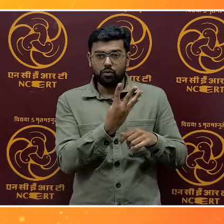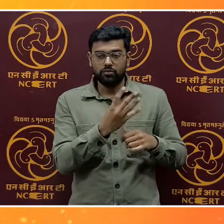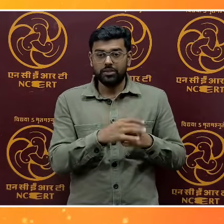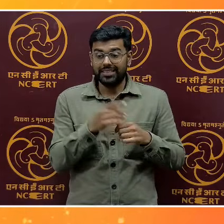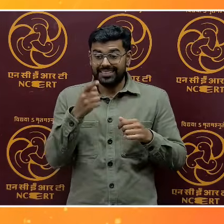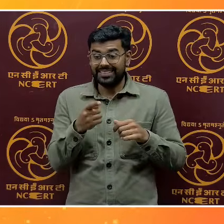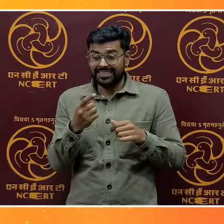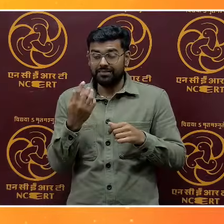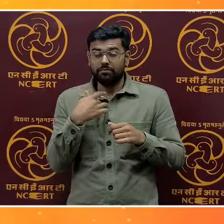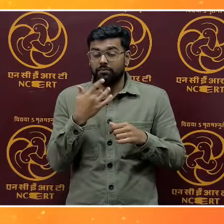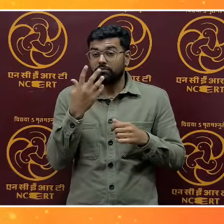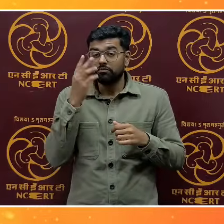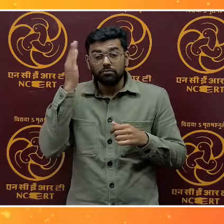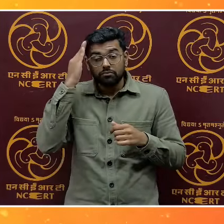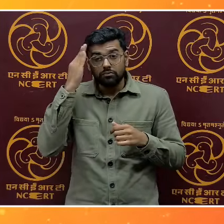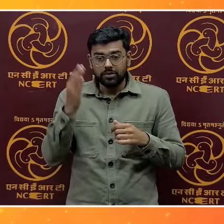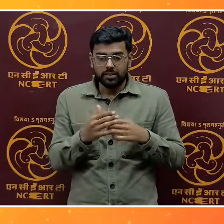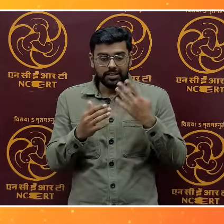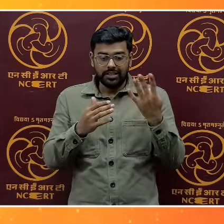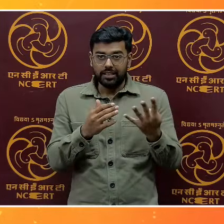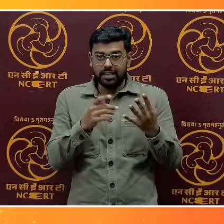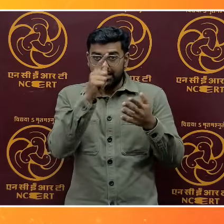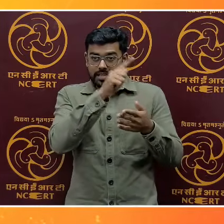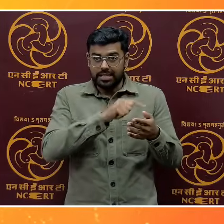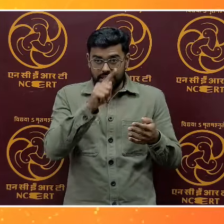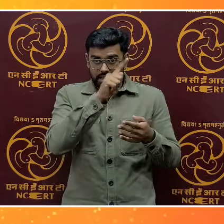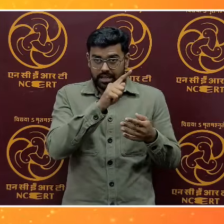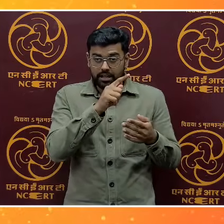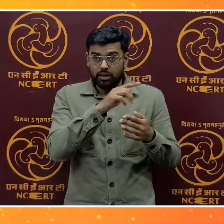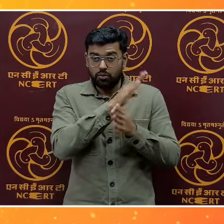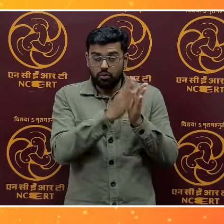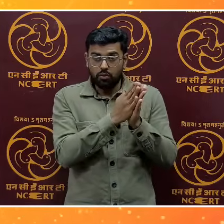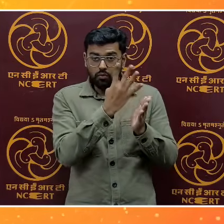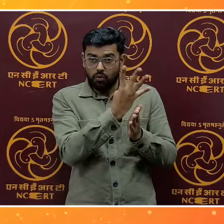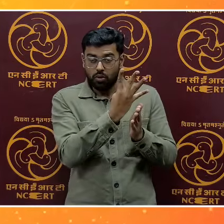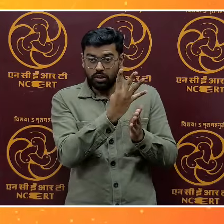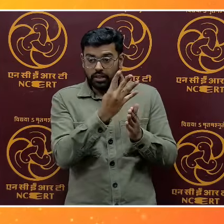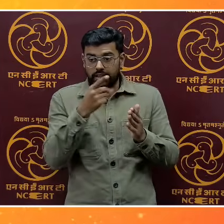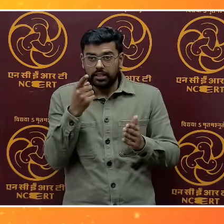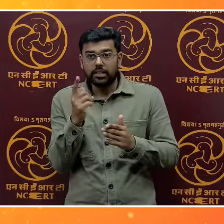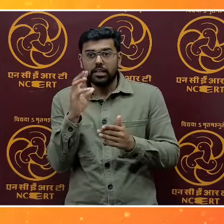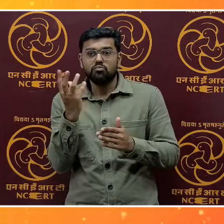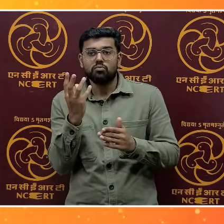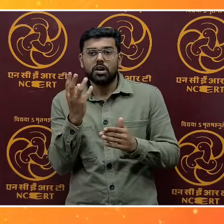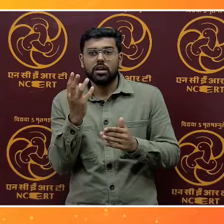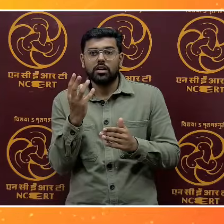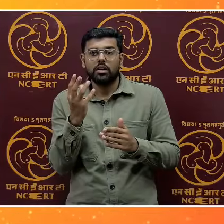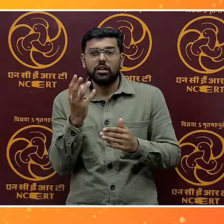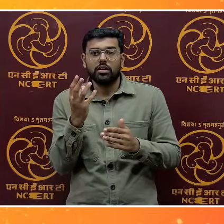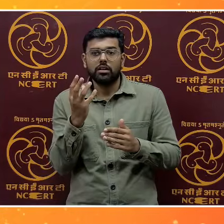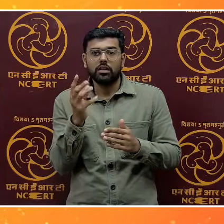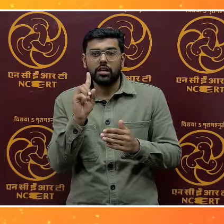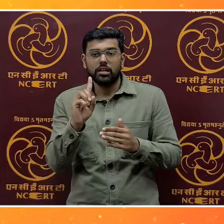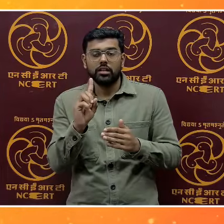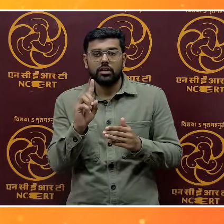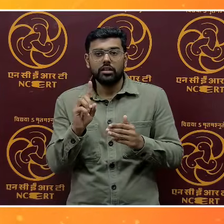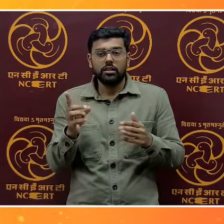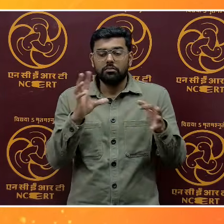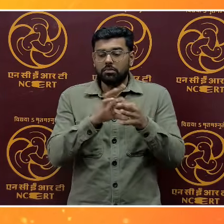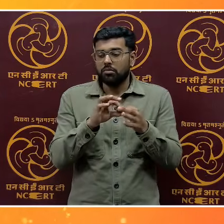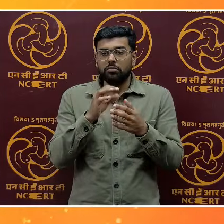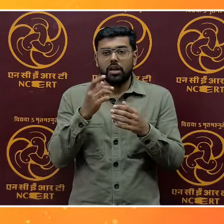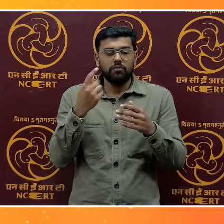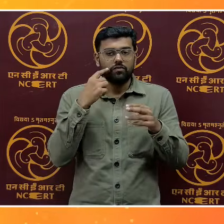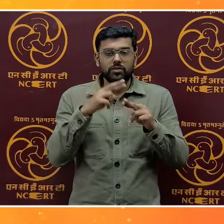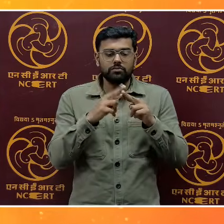thread covers 4 circles. Okay, and it is finished. I don't have any thread left